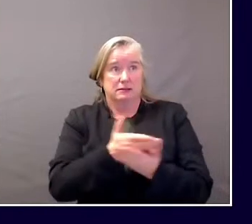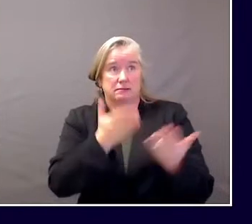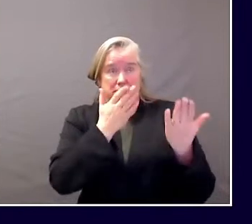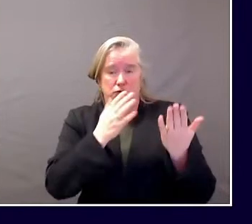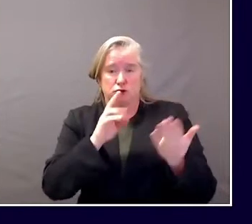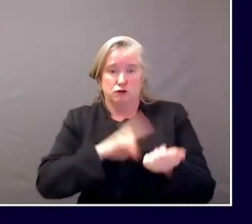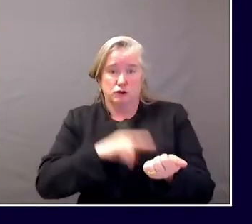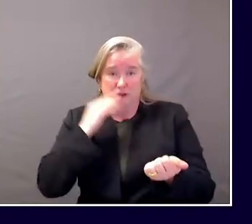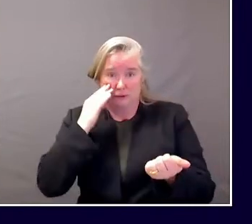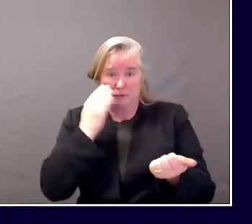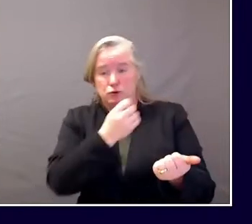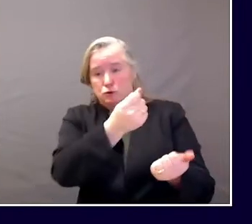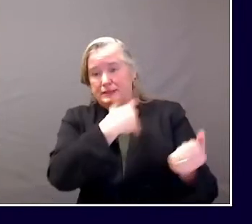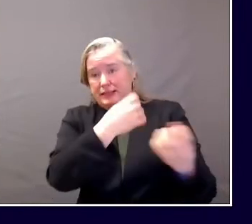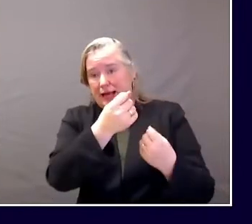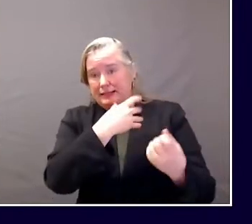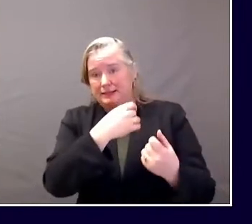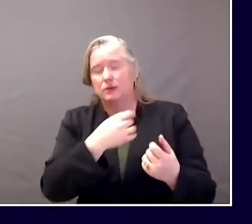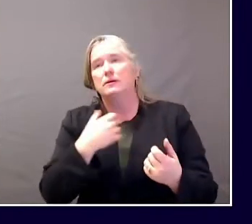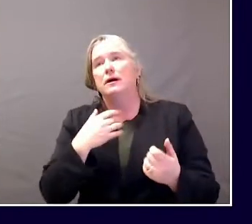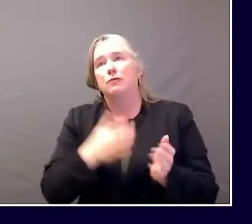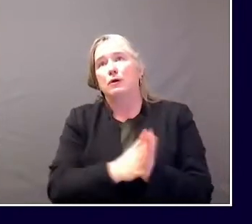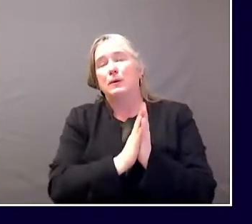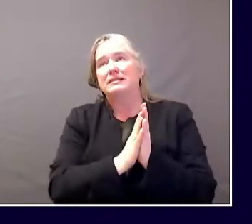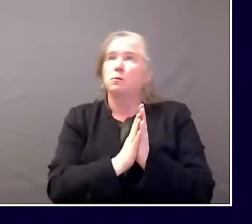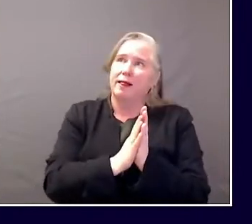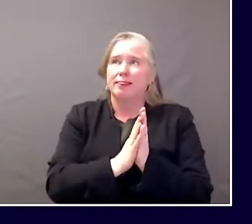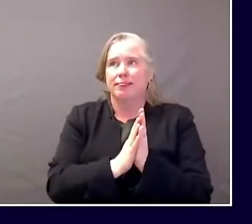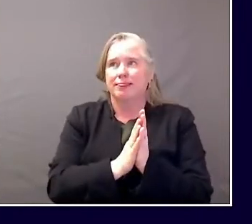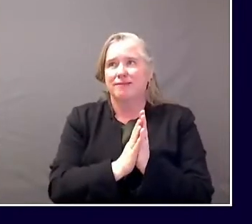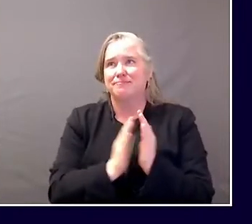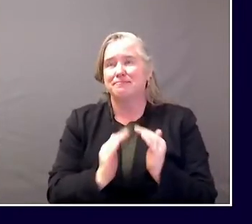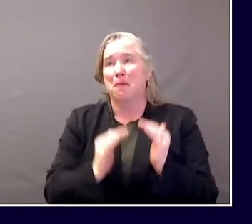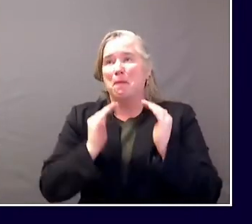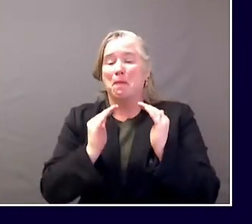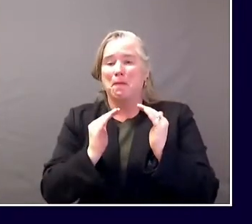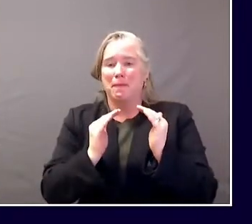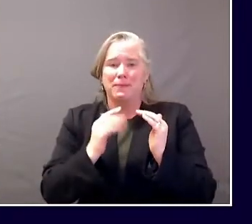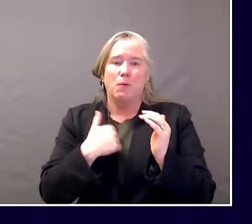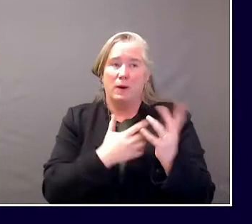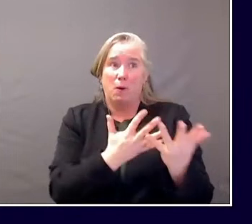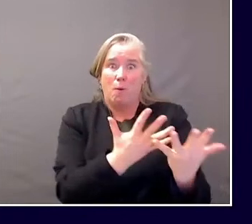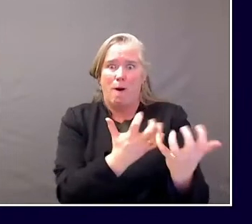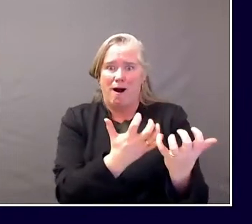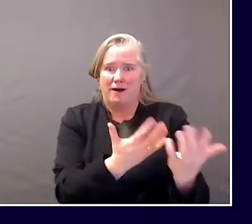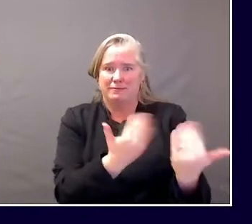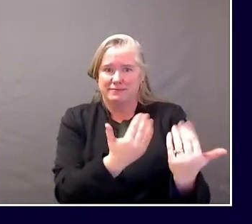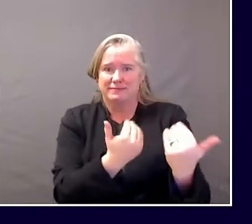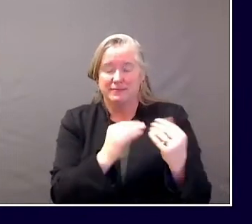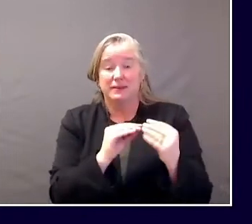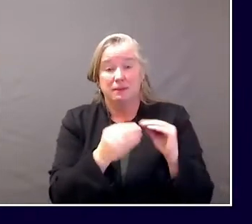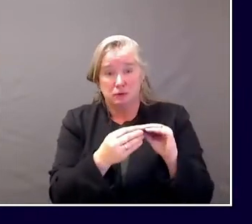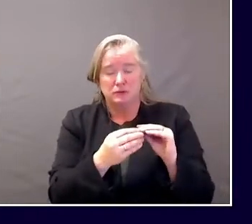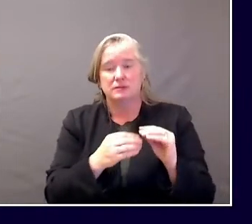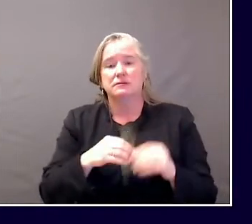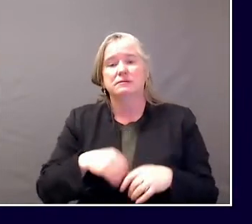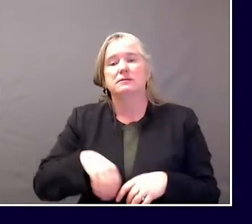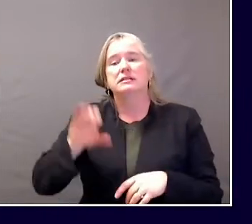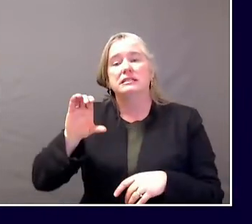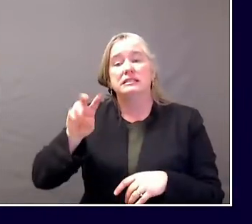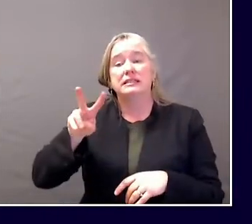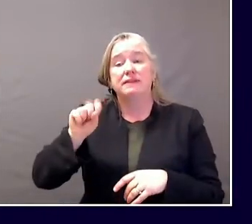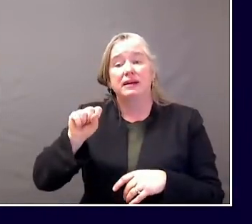requested, more than requested, we wanted to get those data, and we got those data from CVS and